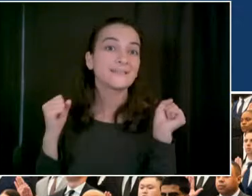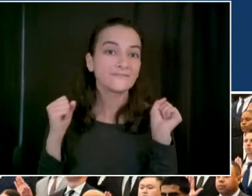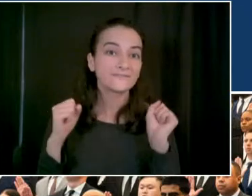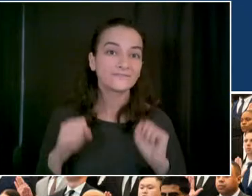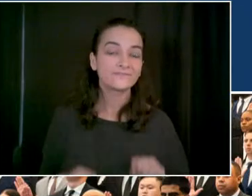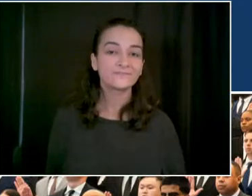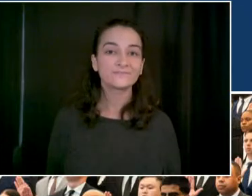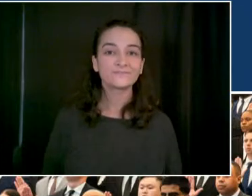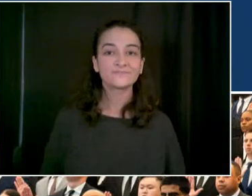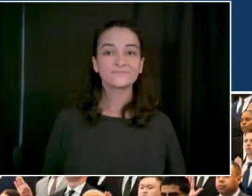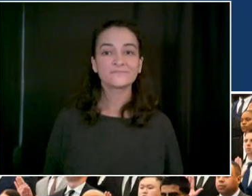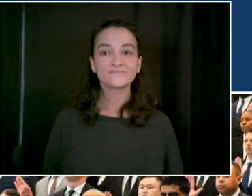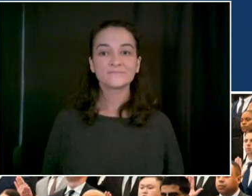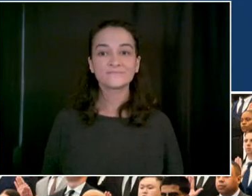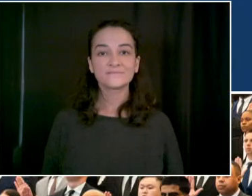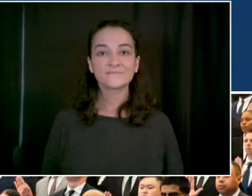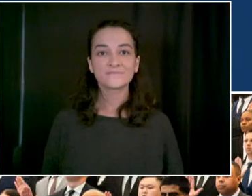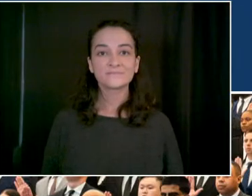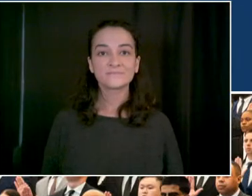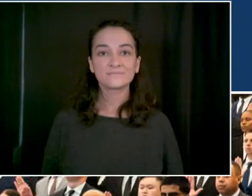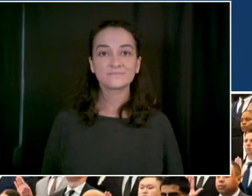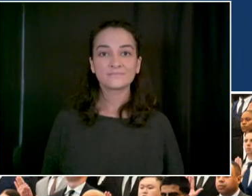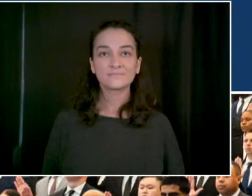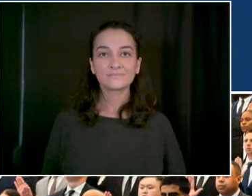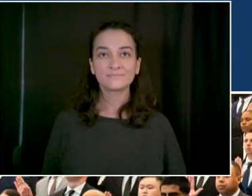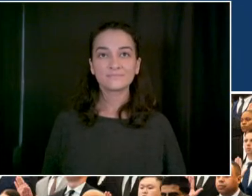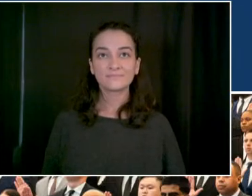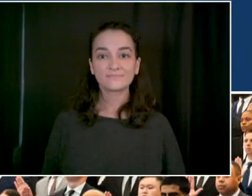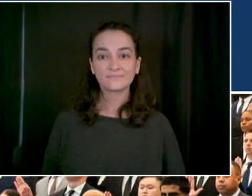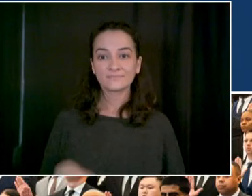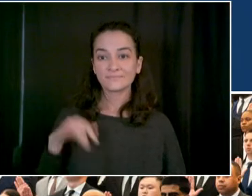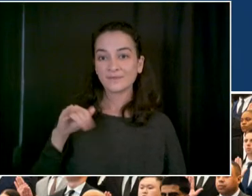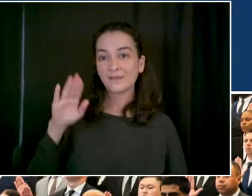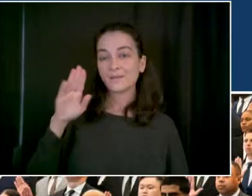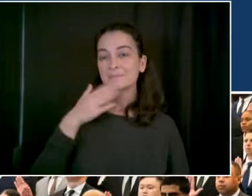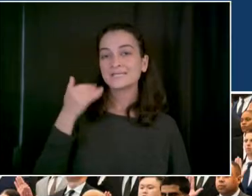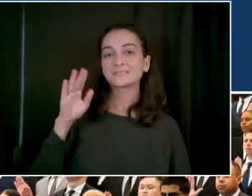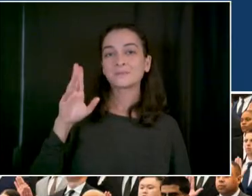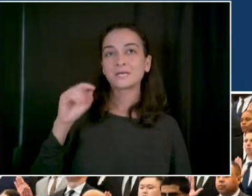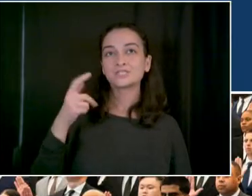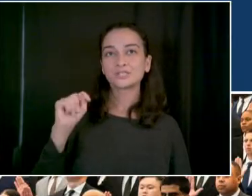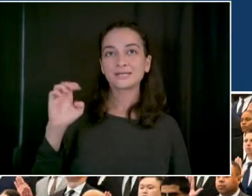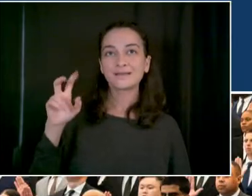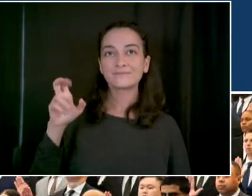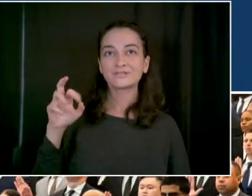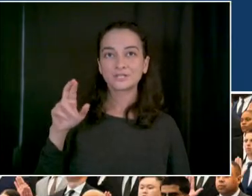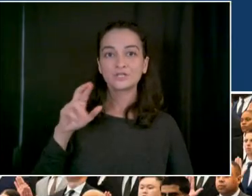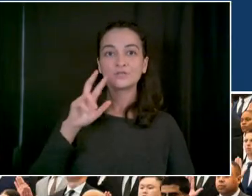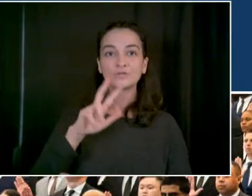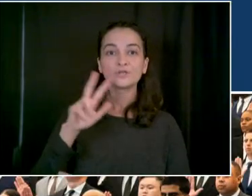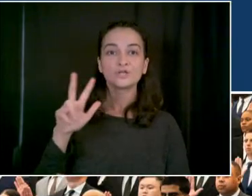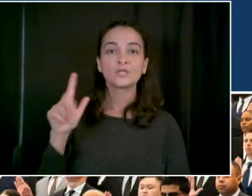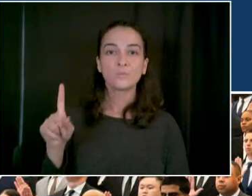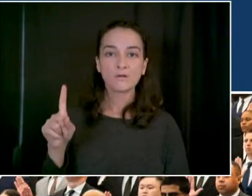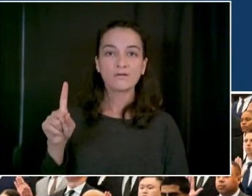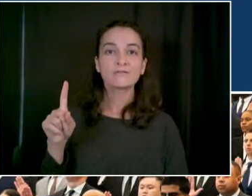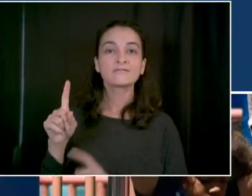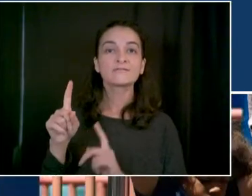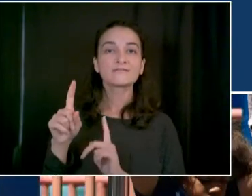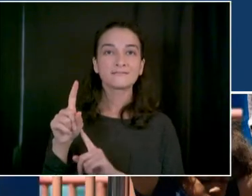The best budget ever also included $331 million to bring after-school programming to an additional